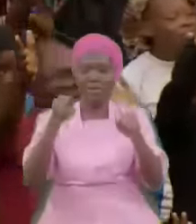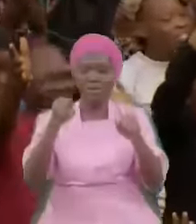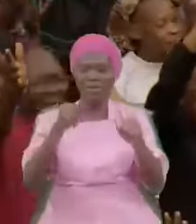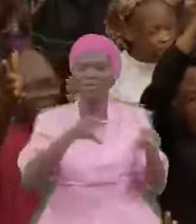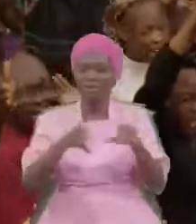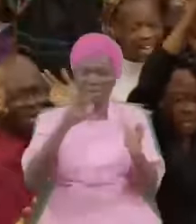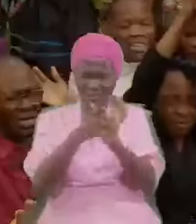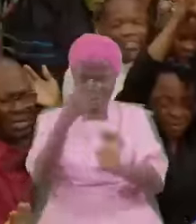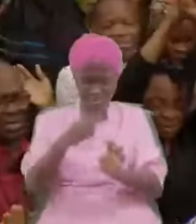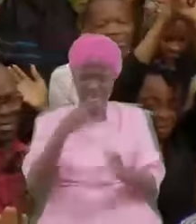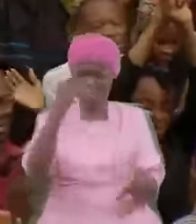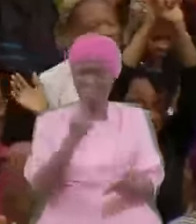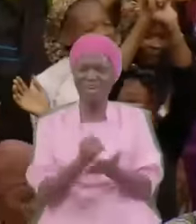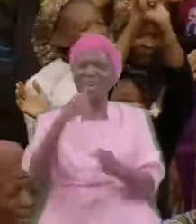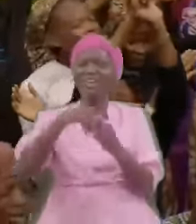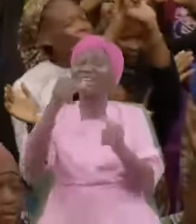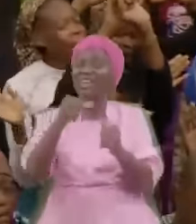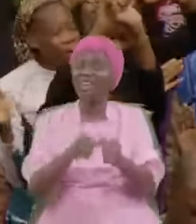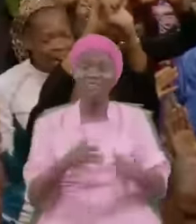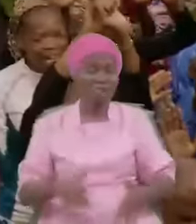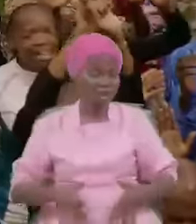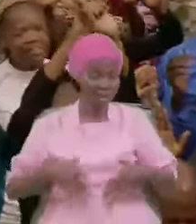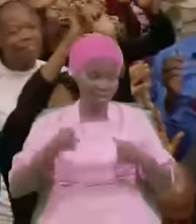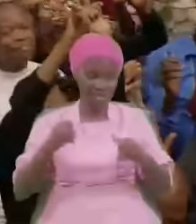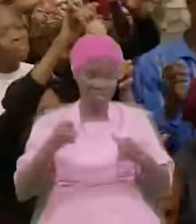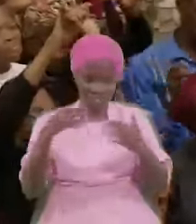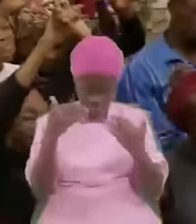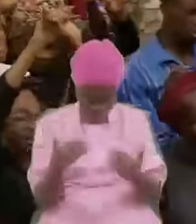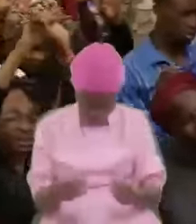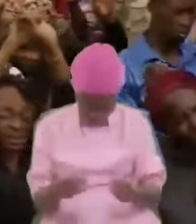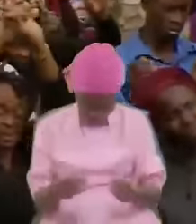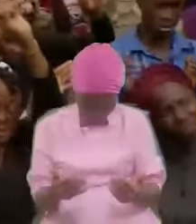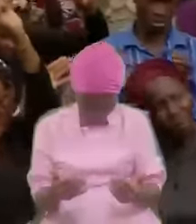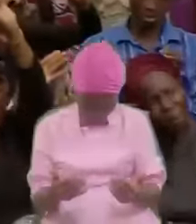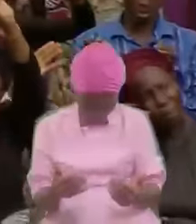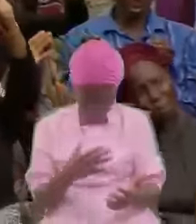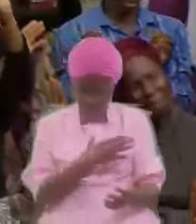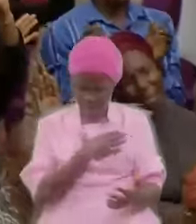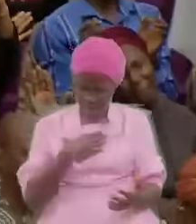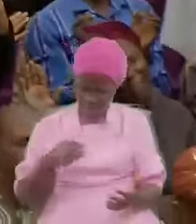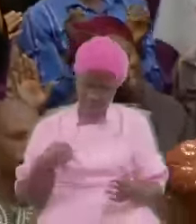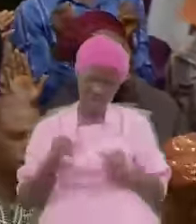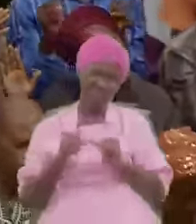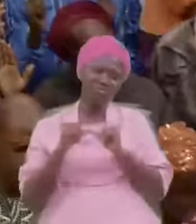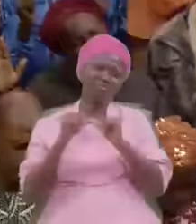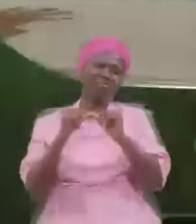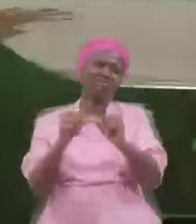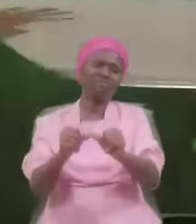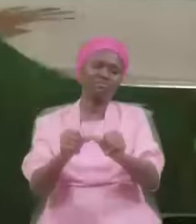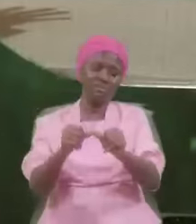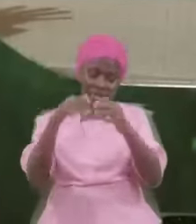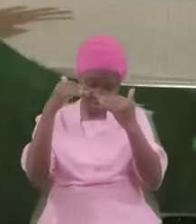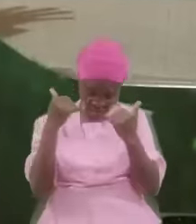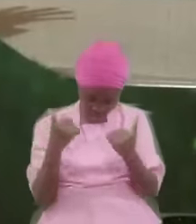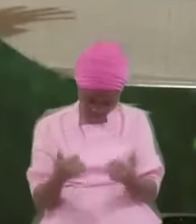unbelievable in every life, now and henceforth,